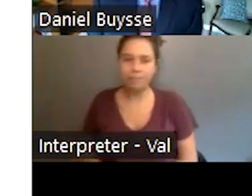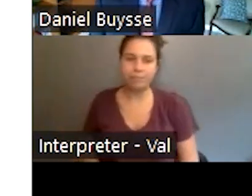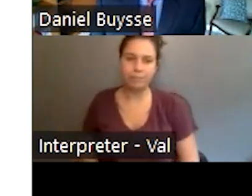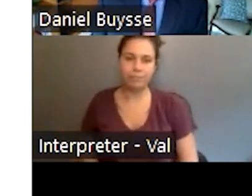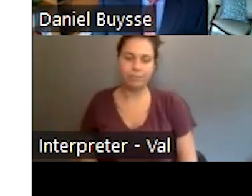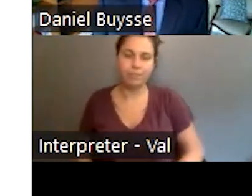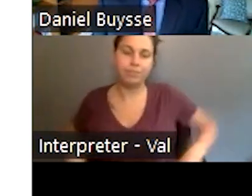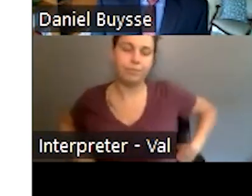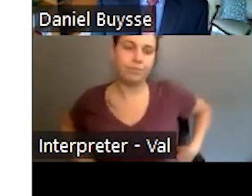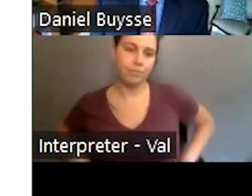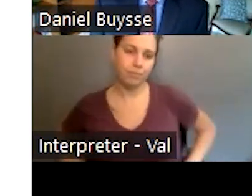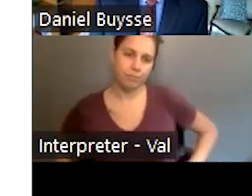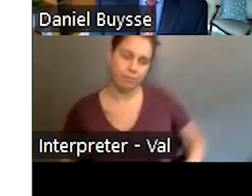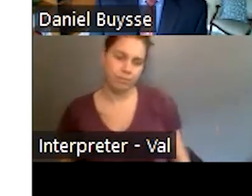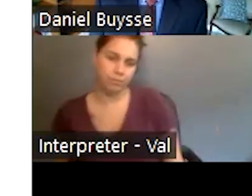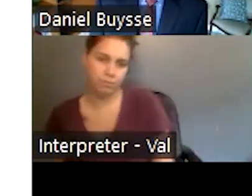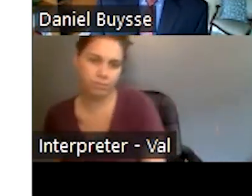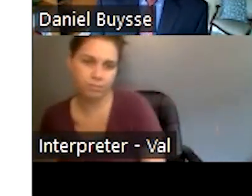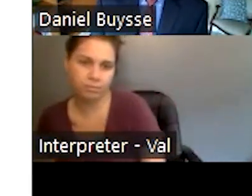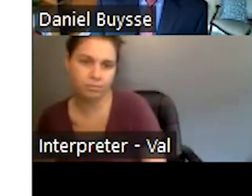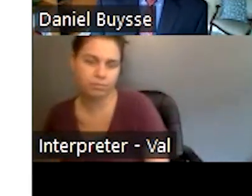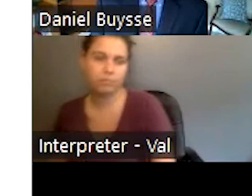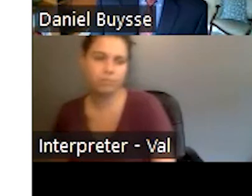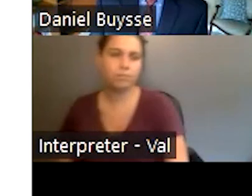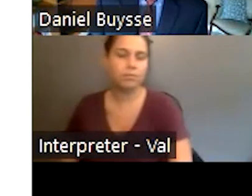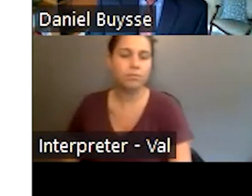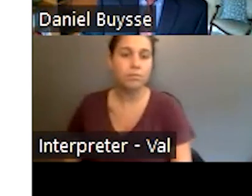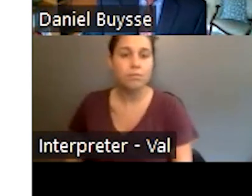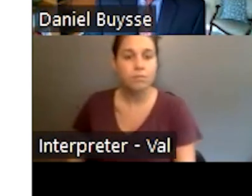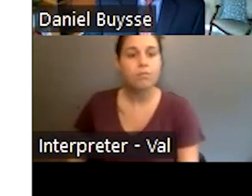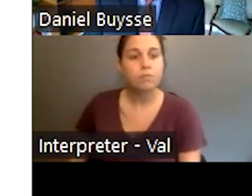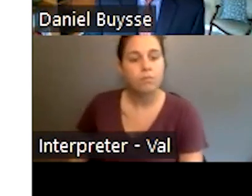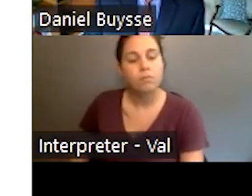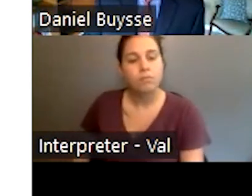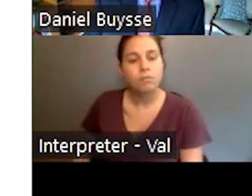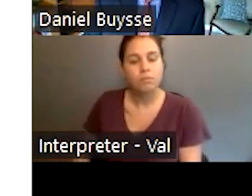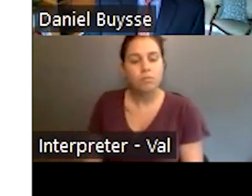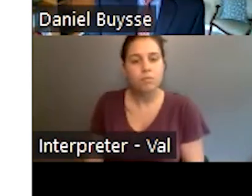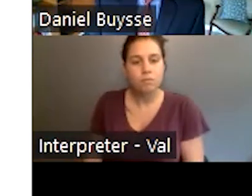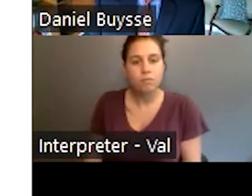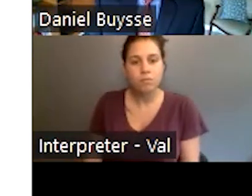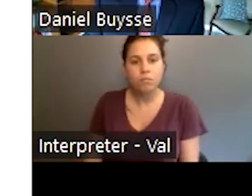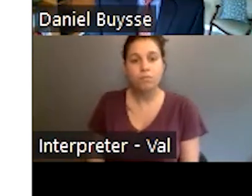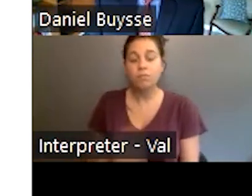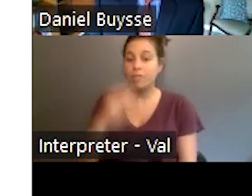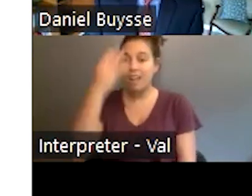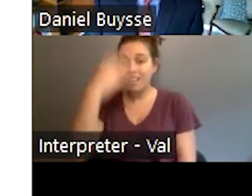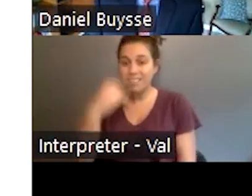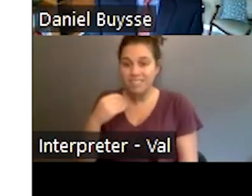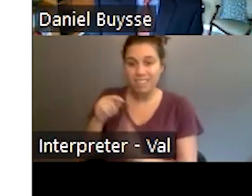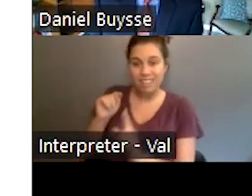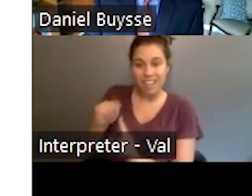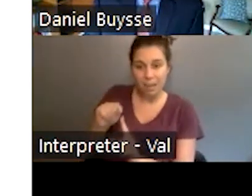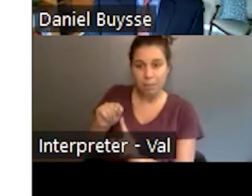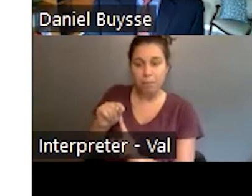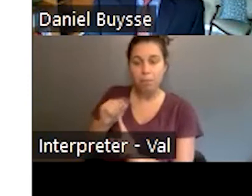One way to think about this is that I mentioned that the main aspects of our sleep that are amenable to behavioral